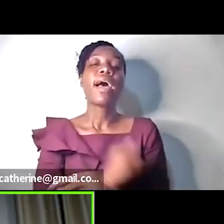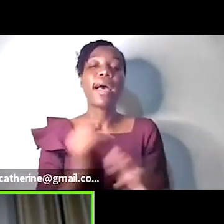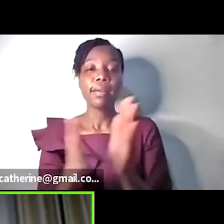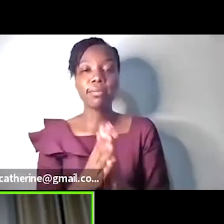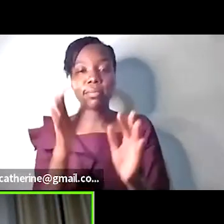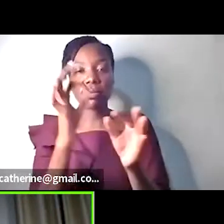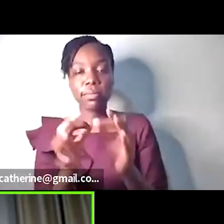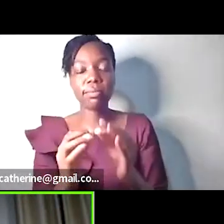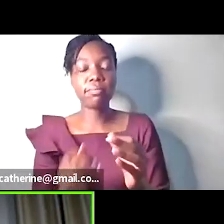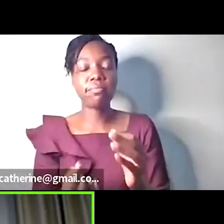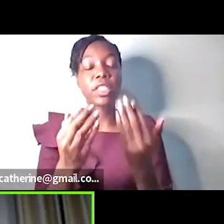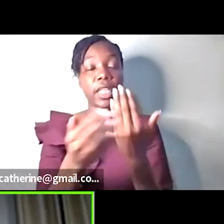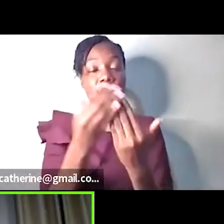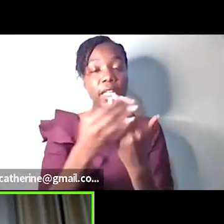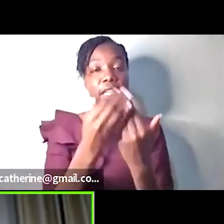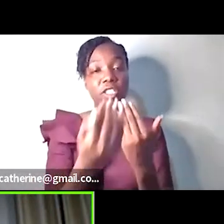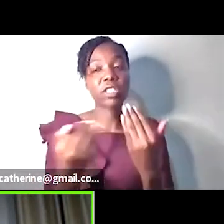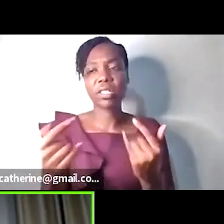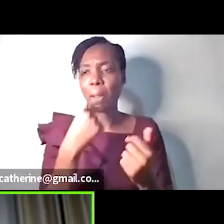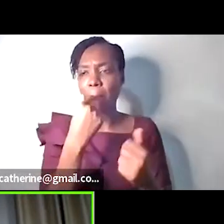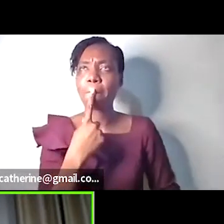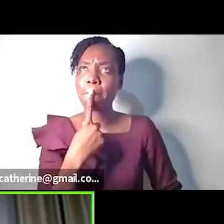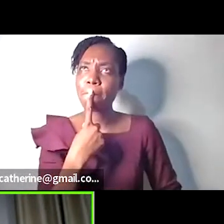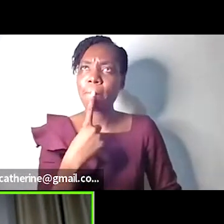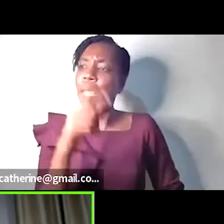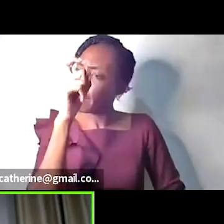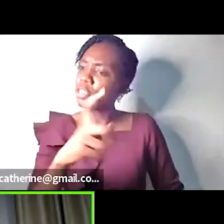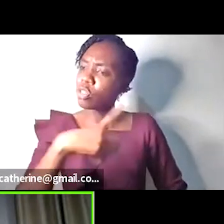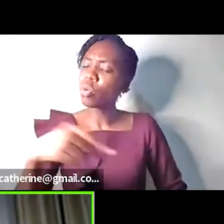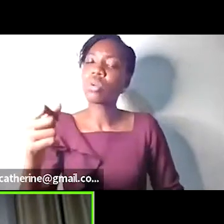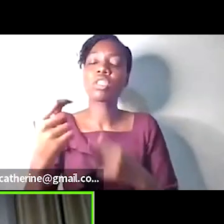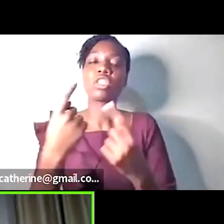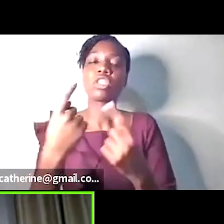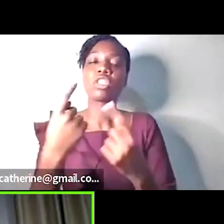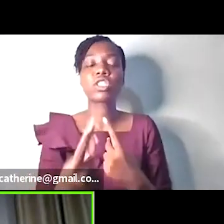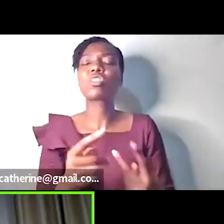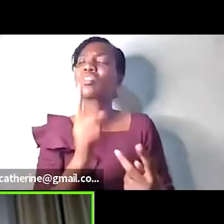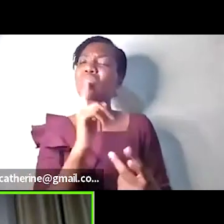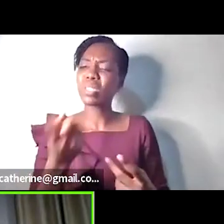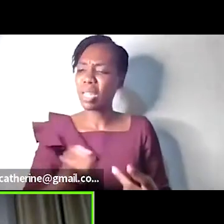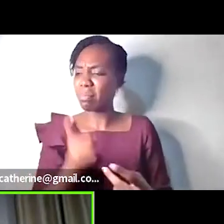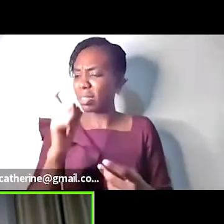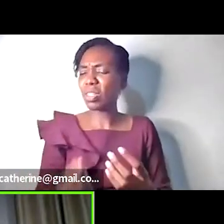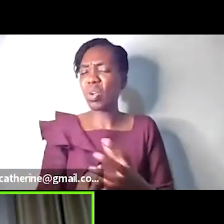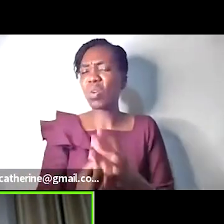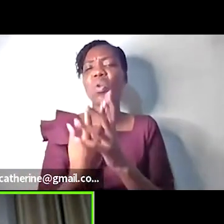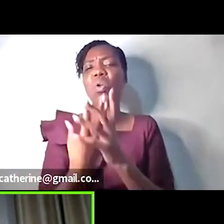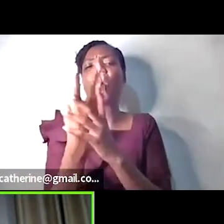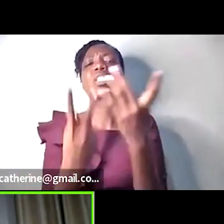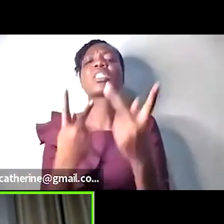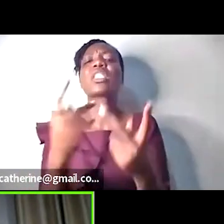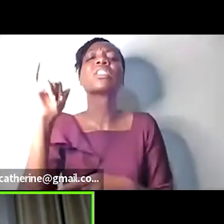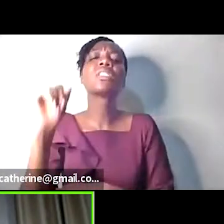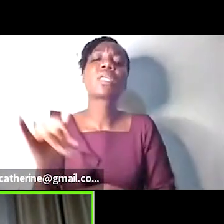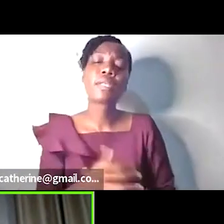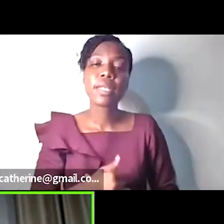children telling them they have to be in the kitchen, a girl will naturally grow up looking at the kitchen. It's a pity I don't have